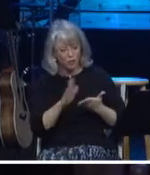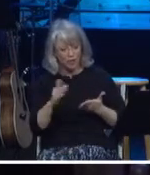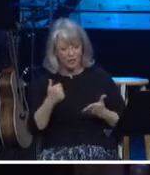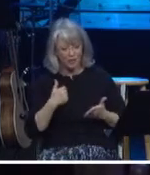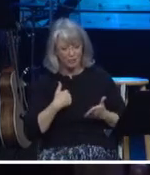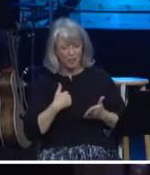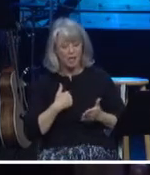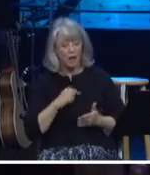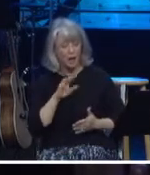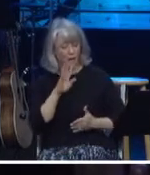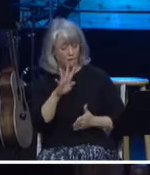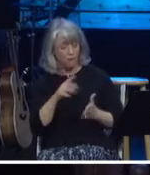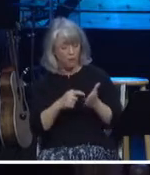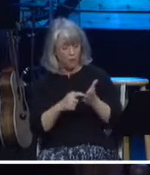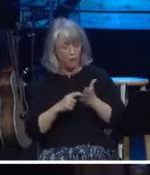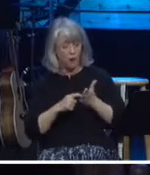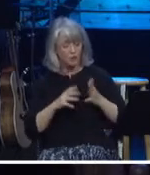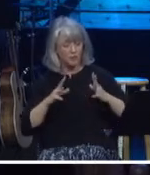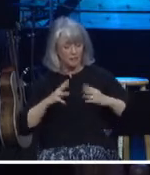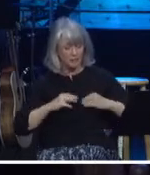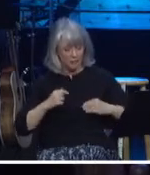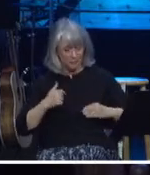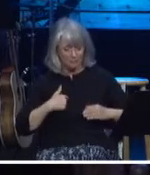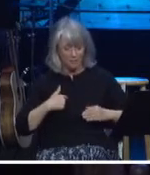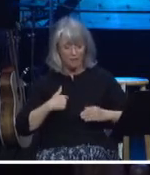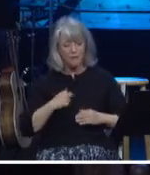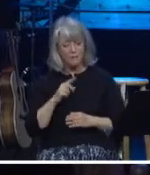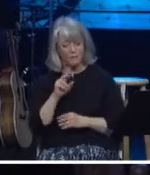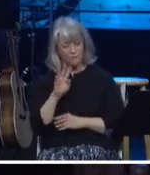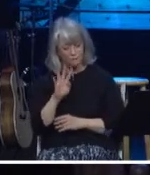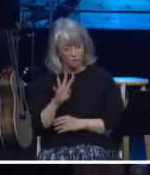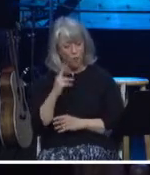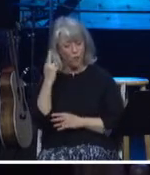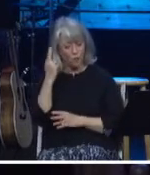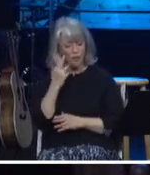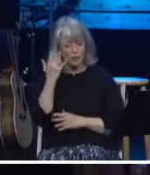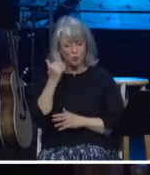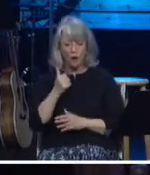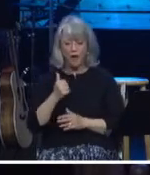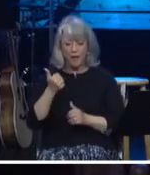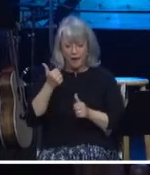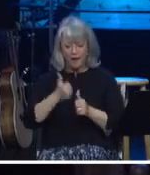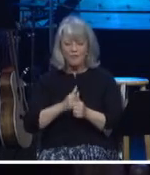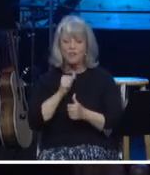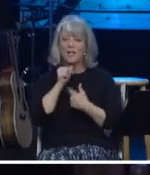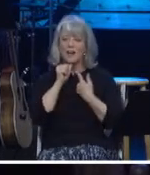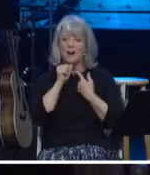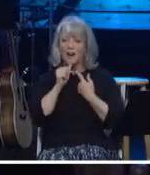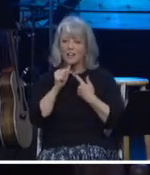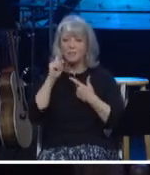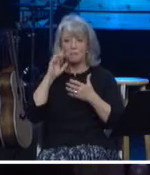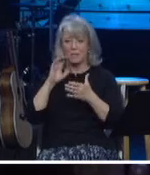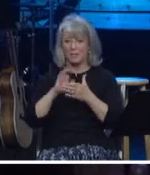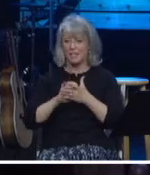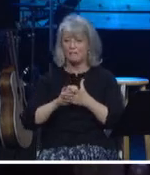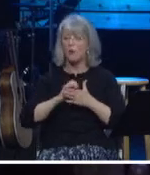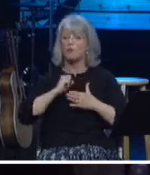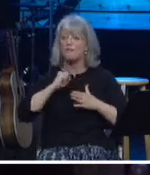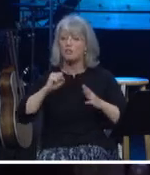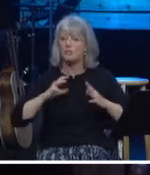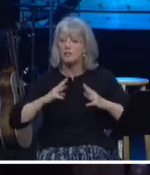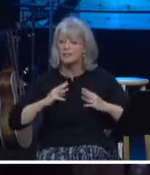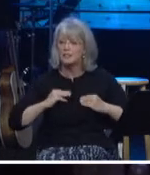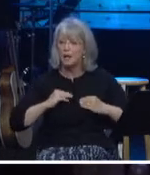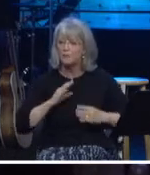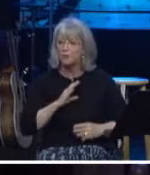to Jesus. Broaden it out in application. Broaden it out. Four reasons why every unbeliever refuses to come